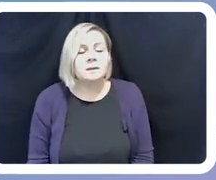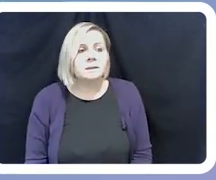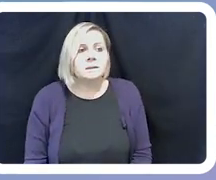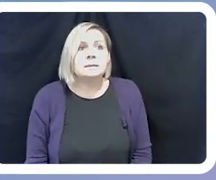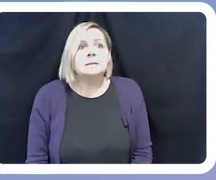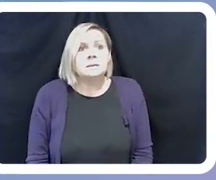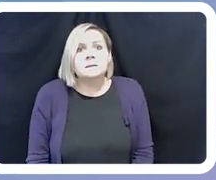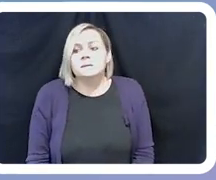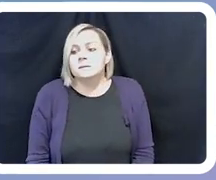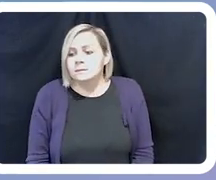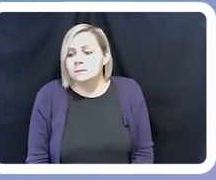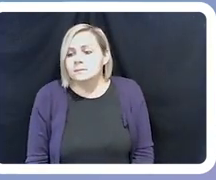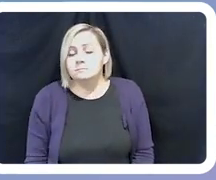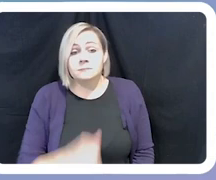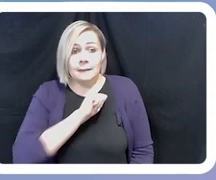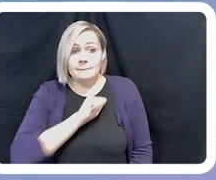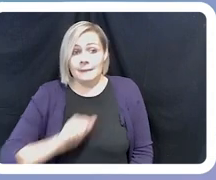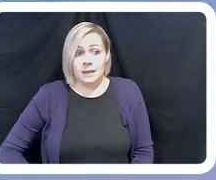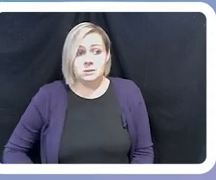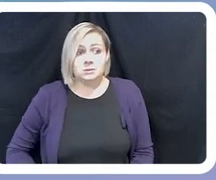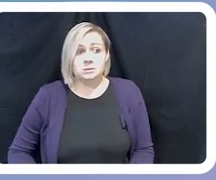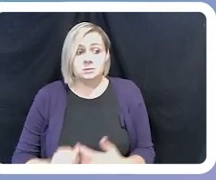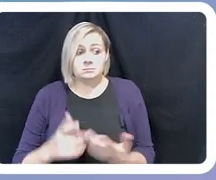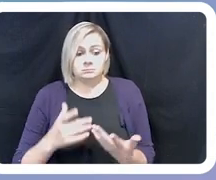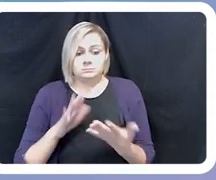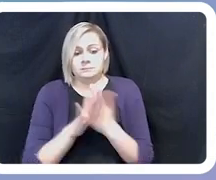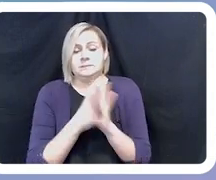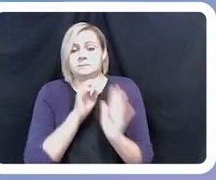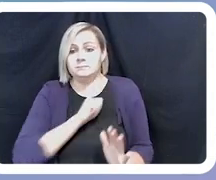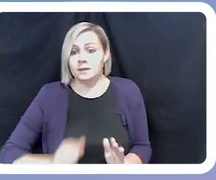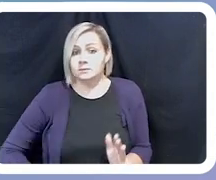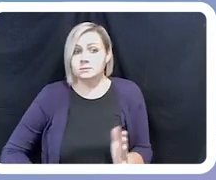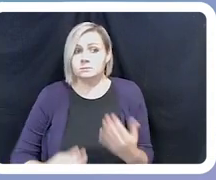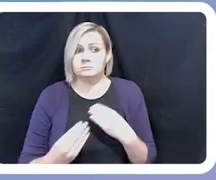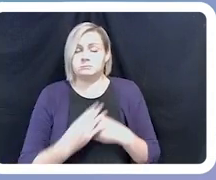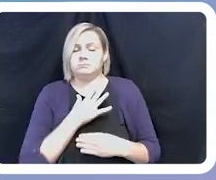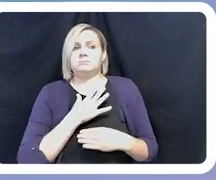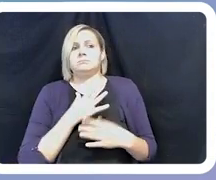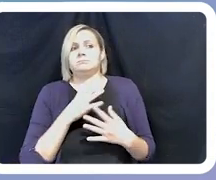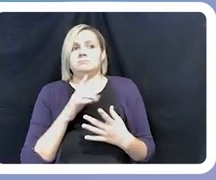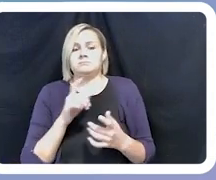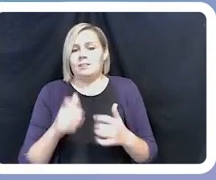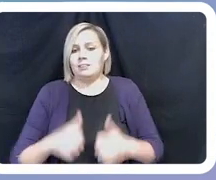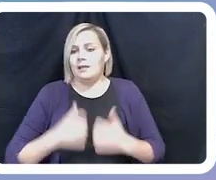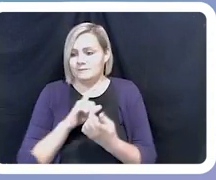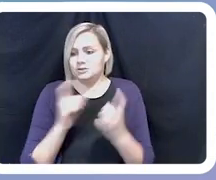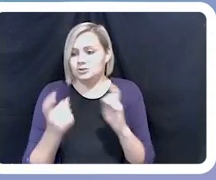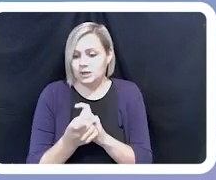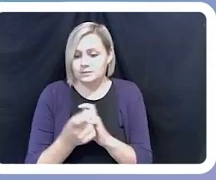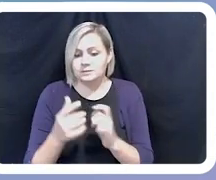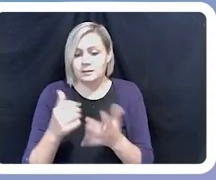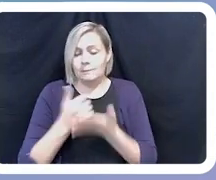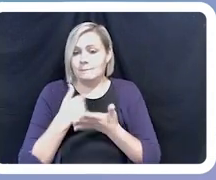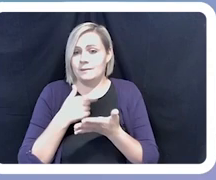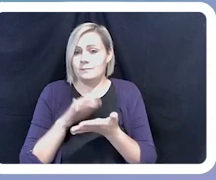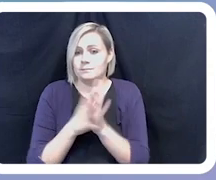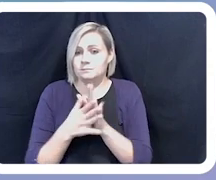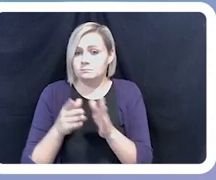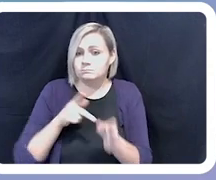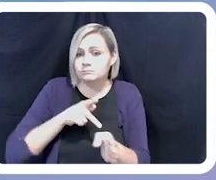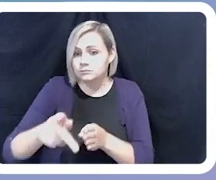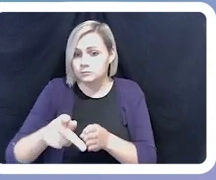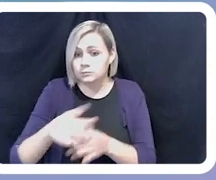Well, being a global ambassador is life-changing. It helped me a lot being professional, and that makes me